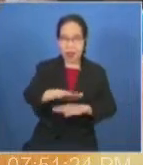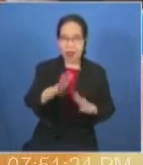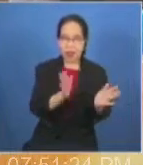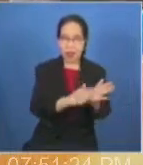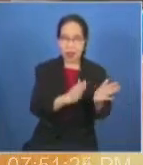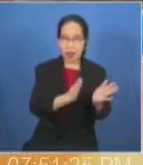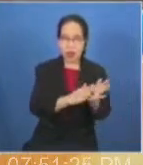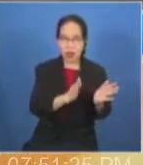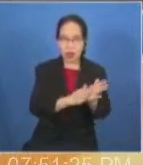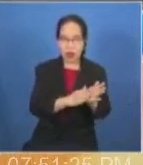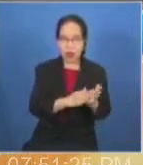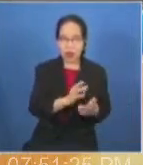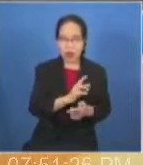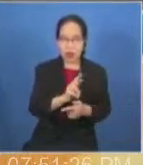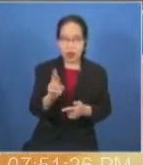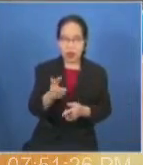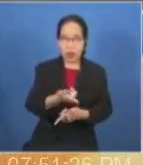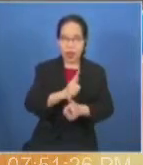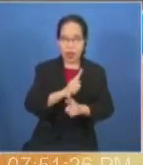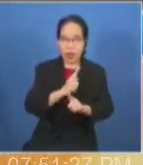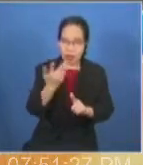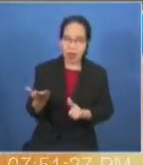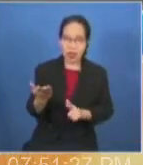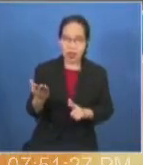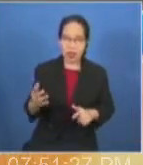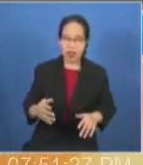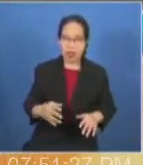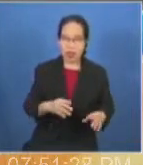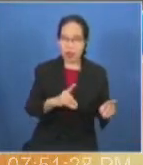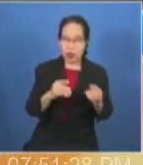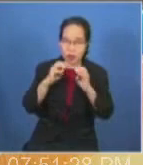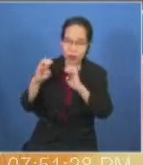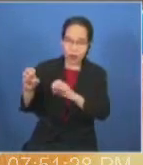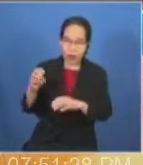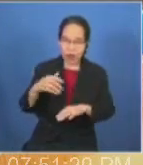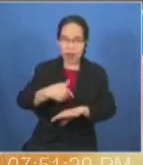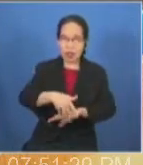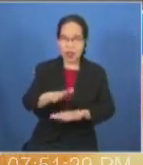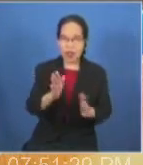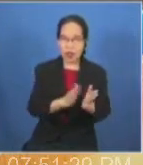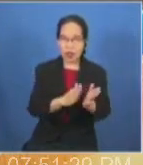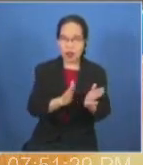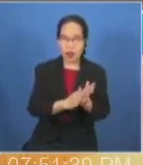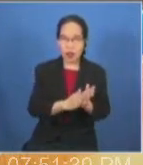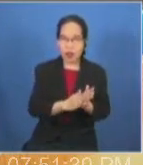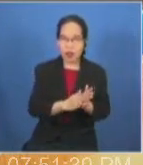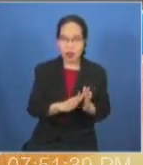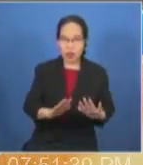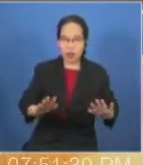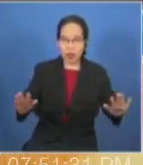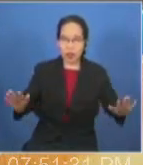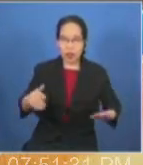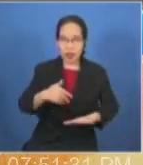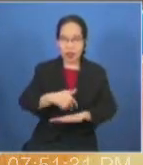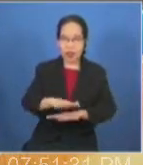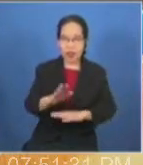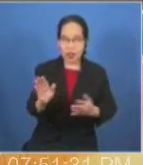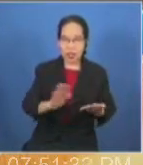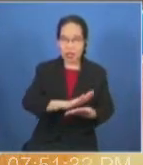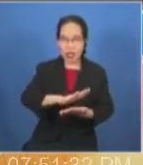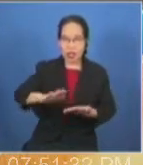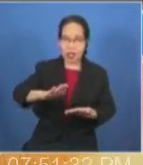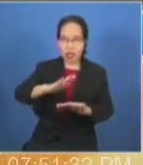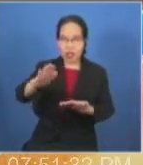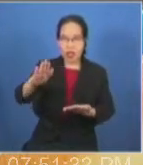Raising children is not sending them to school. You're going to borrow money, do shameless things just to send your children to